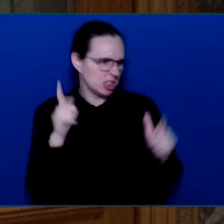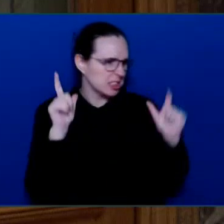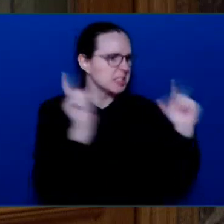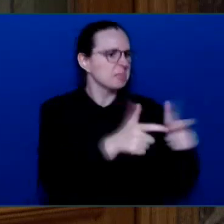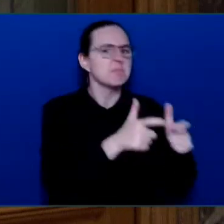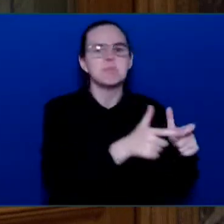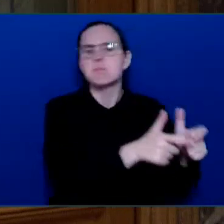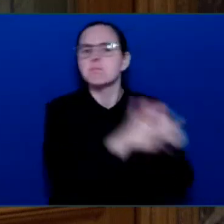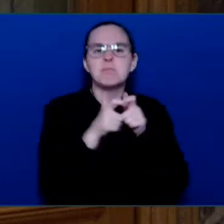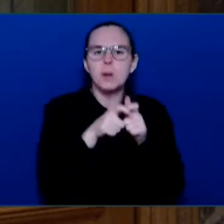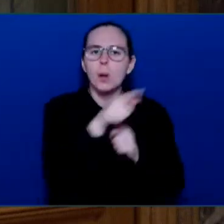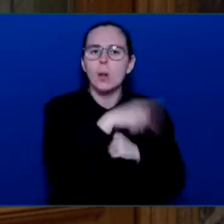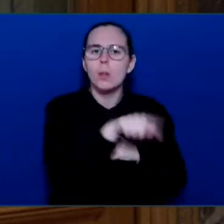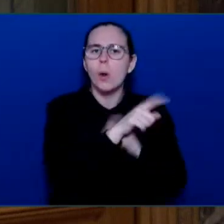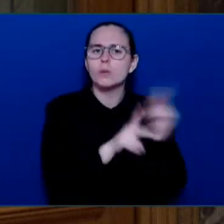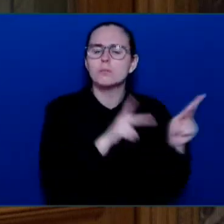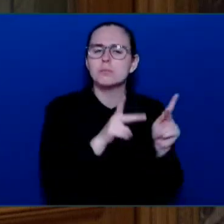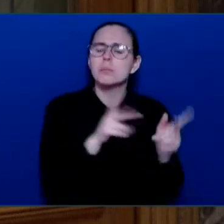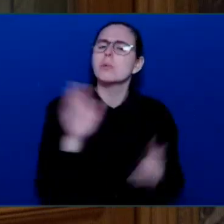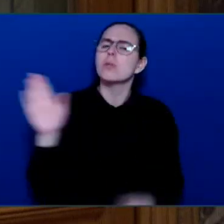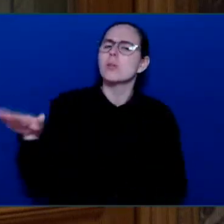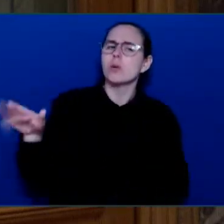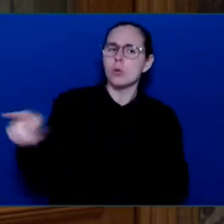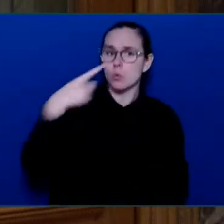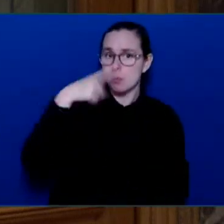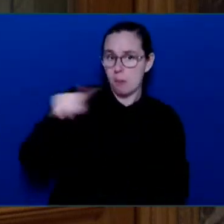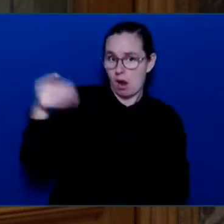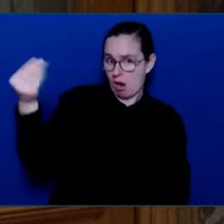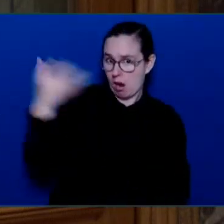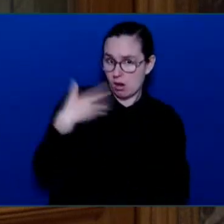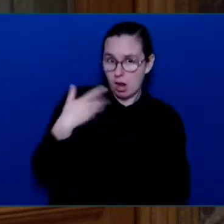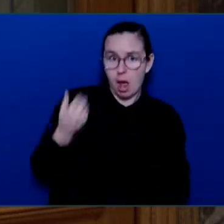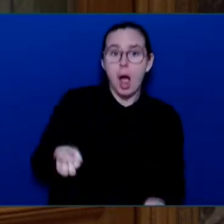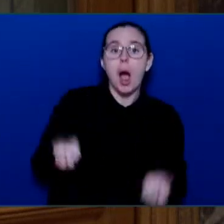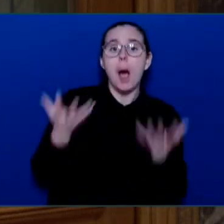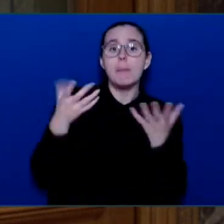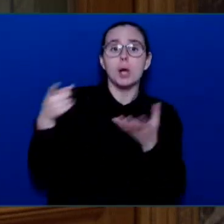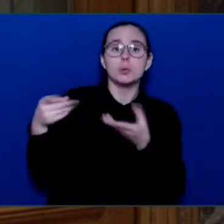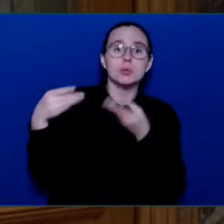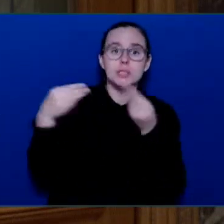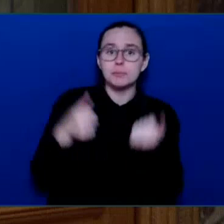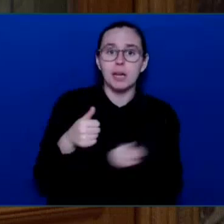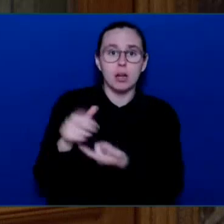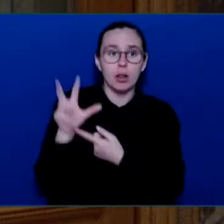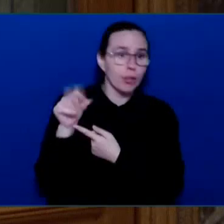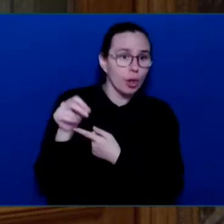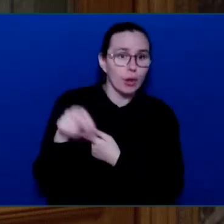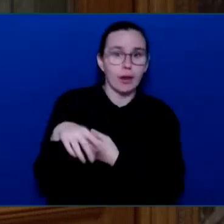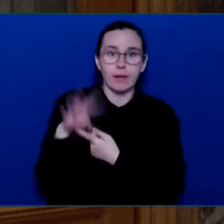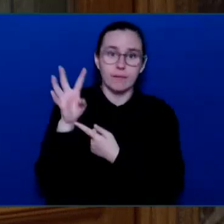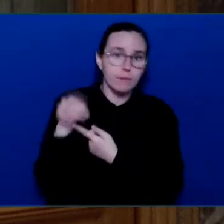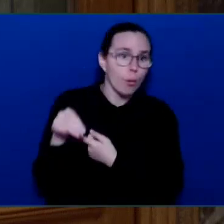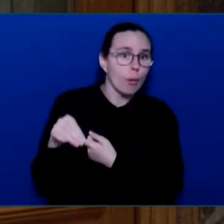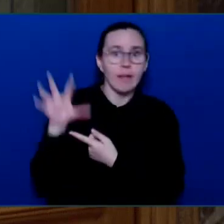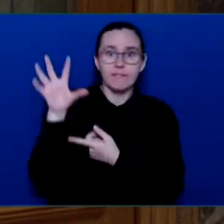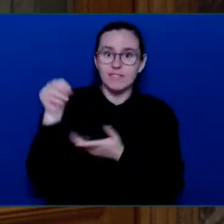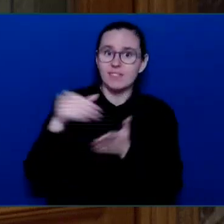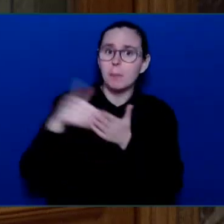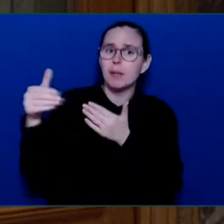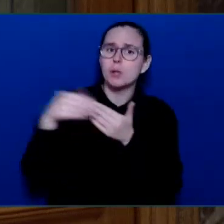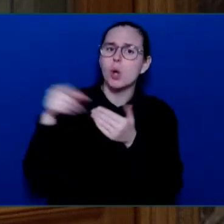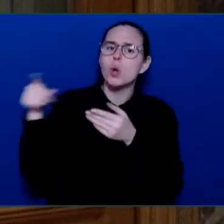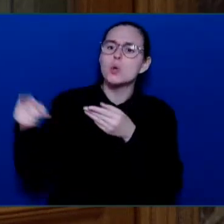fine. Is it 30, 40, or $50 million on his special gold commander to harass, tackle, and